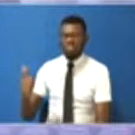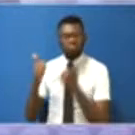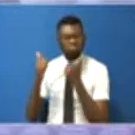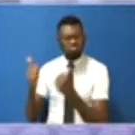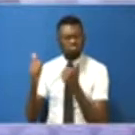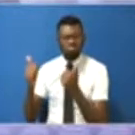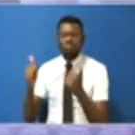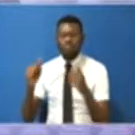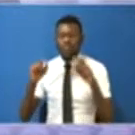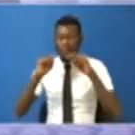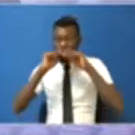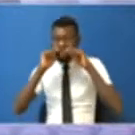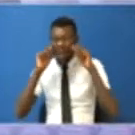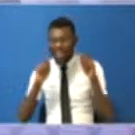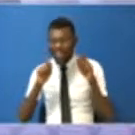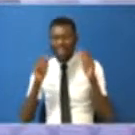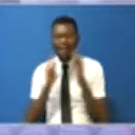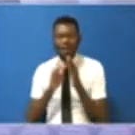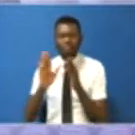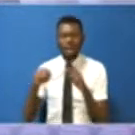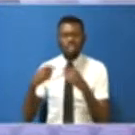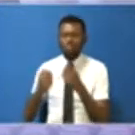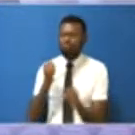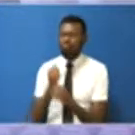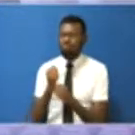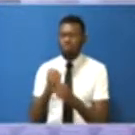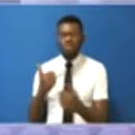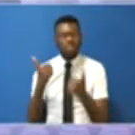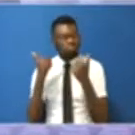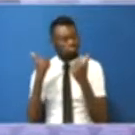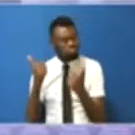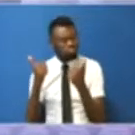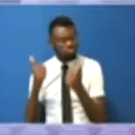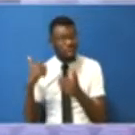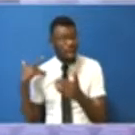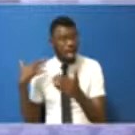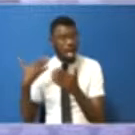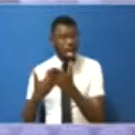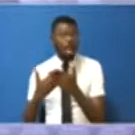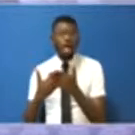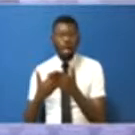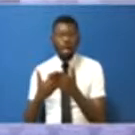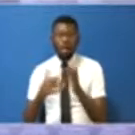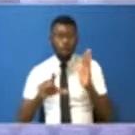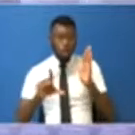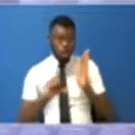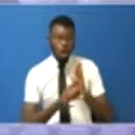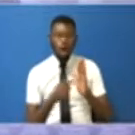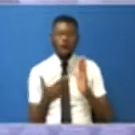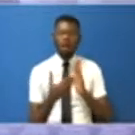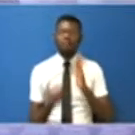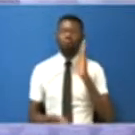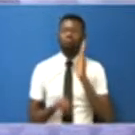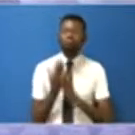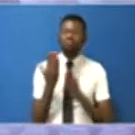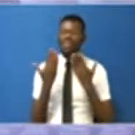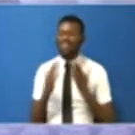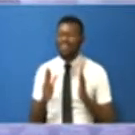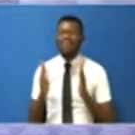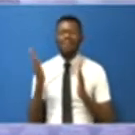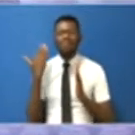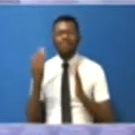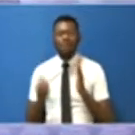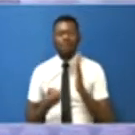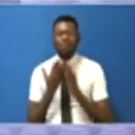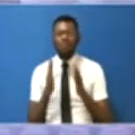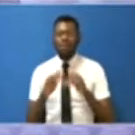body and his team have done a wonderful job and it was a creature of the law we saw how it was